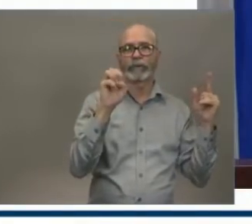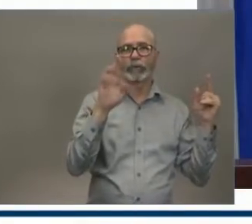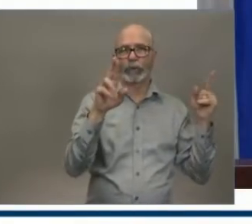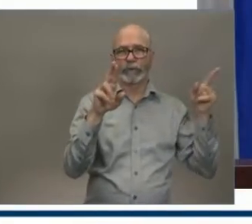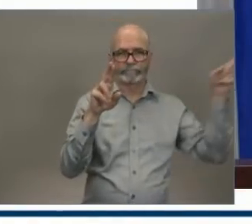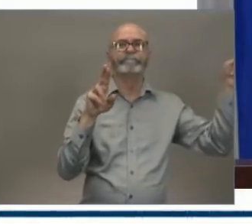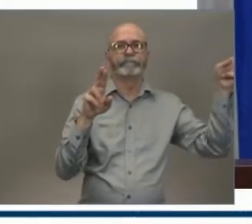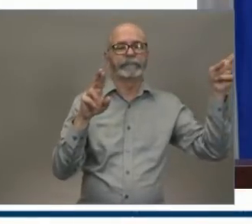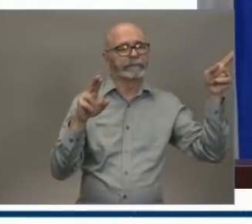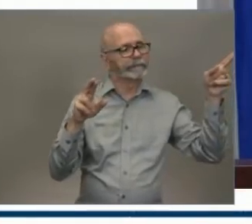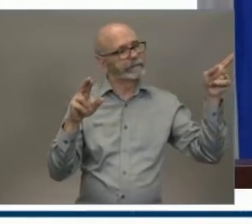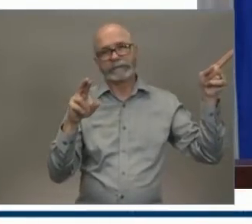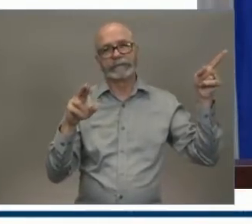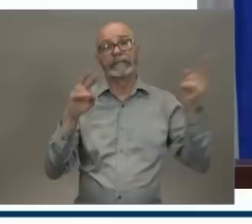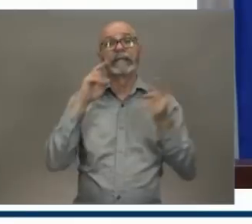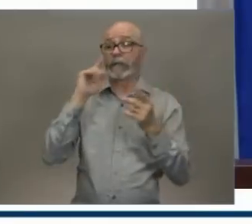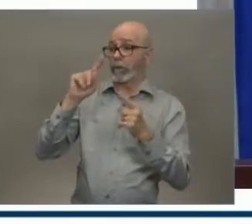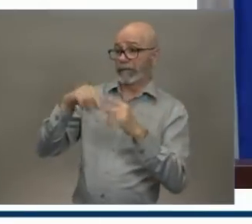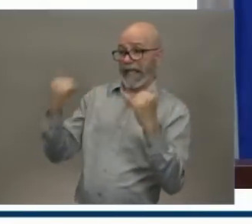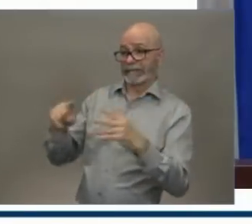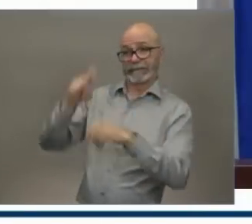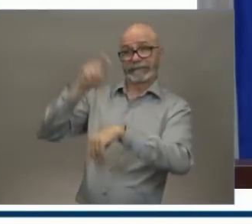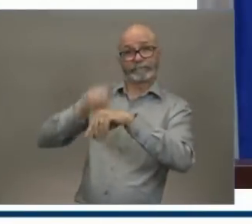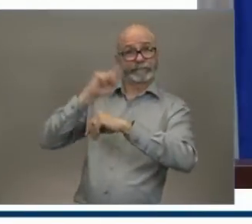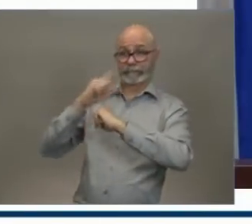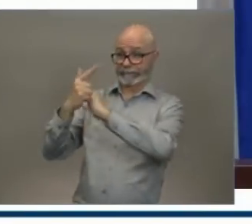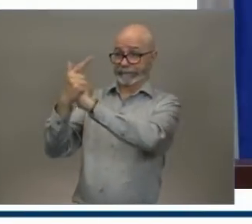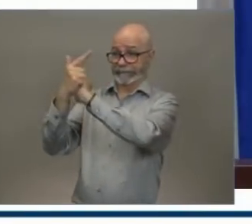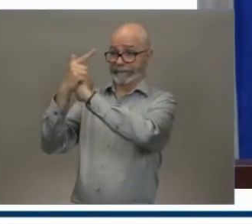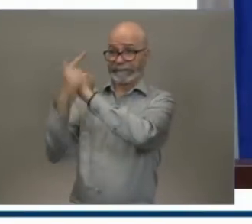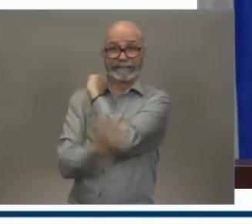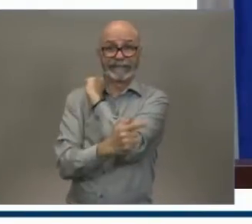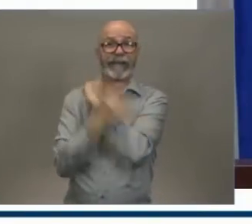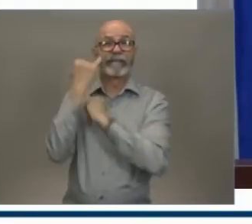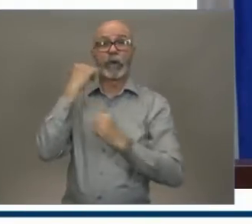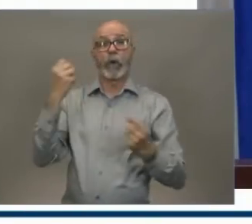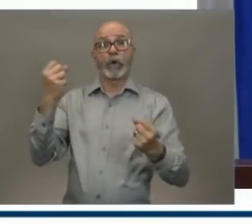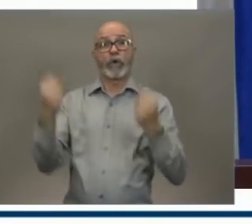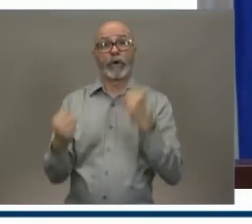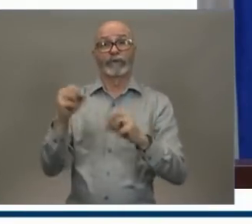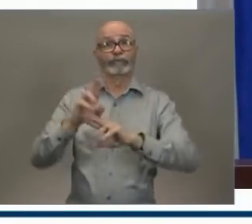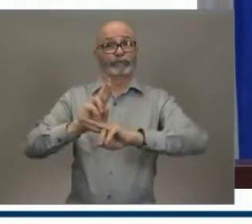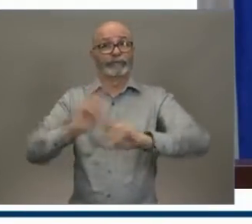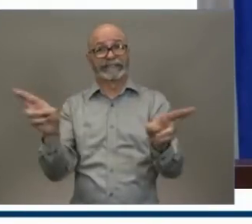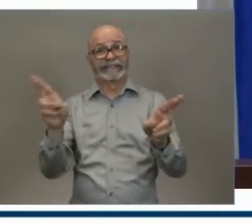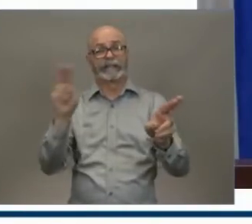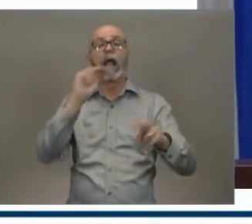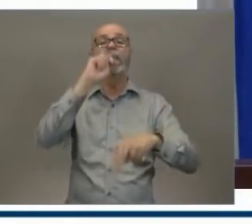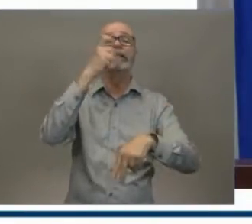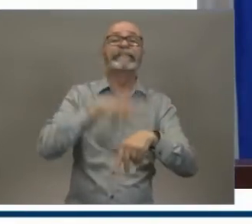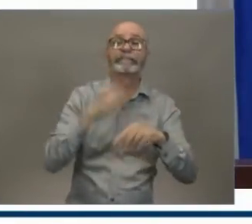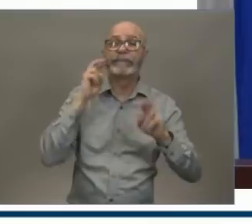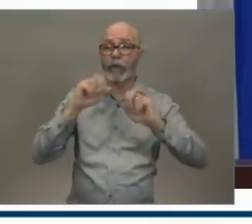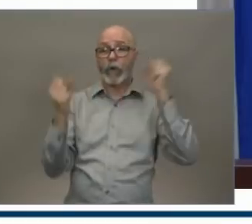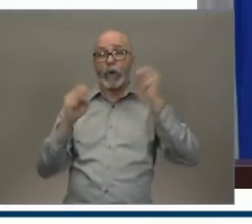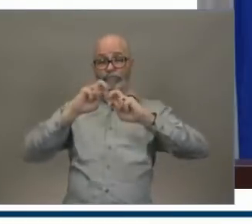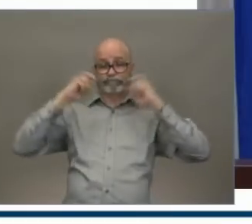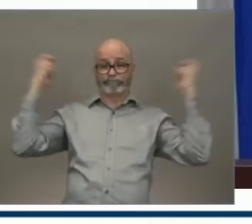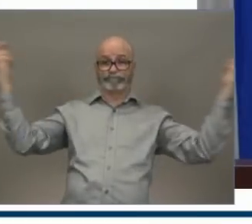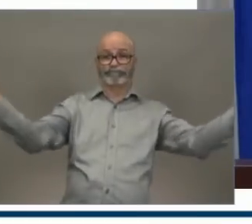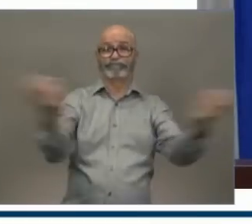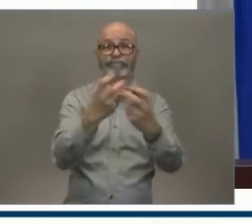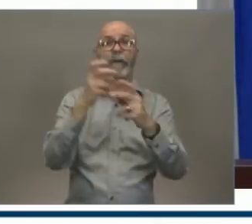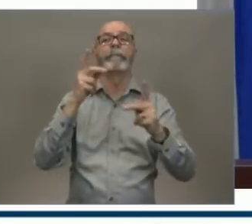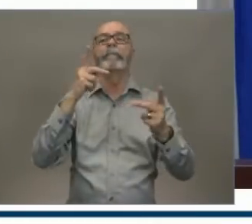that's already ready to go and drafted to be introduced the next session that will deal with